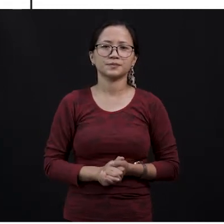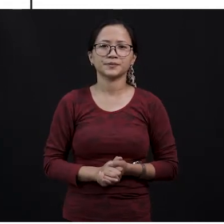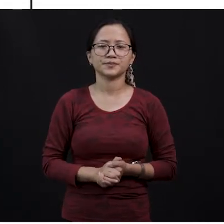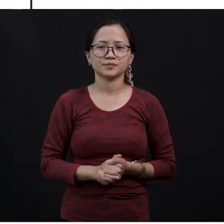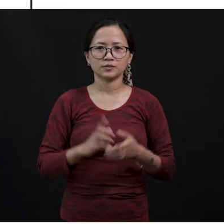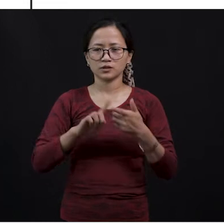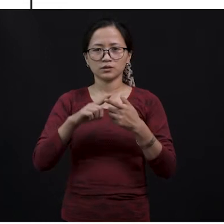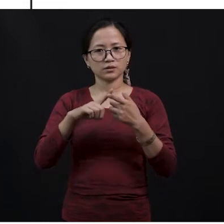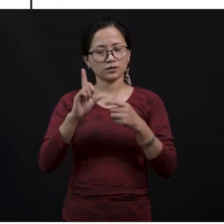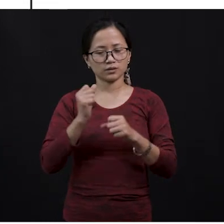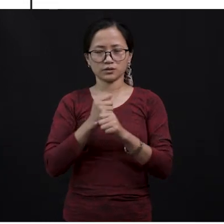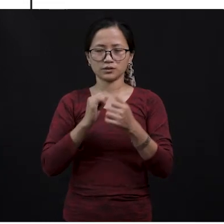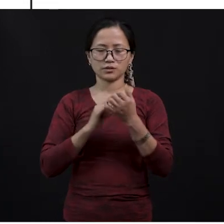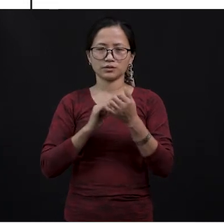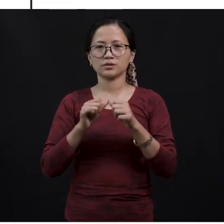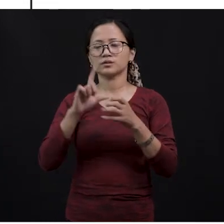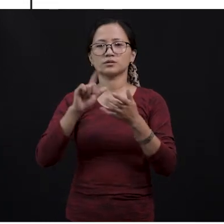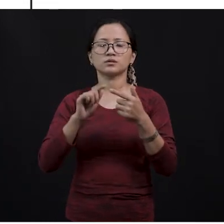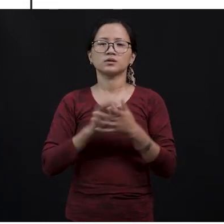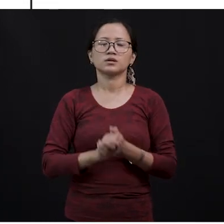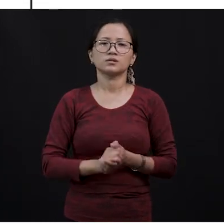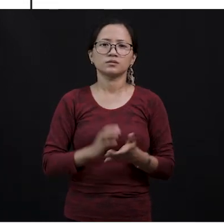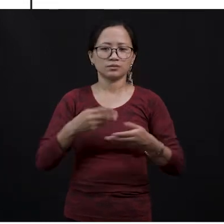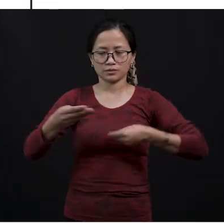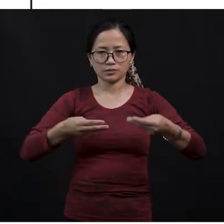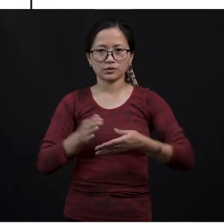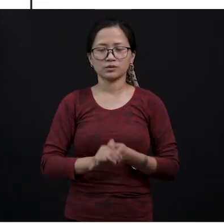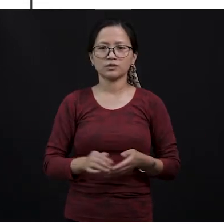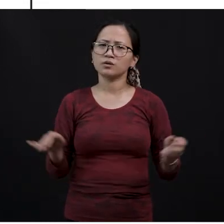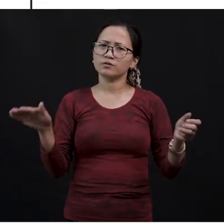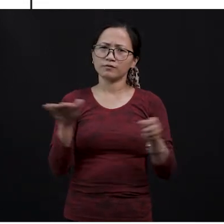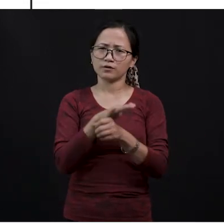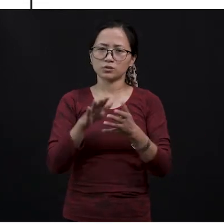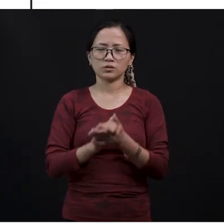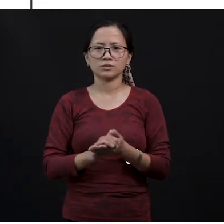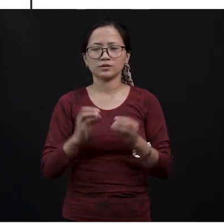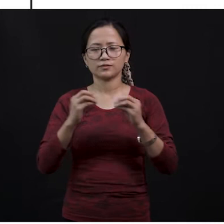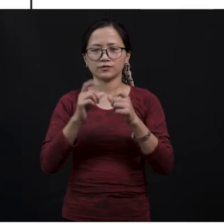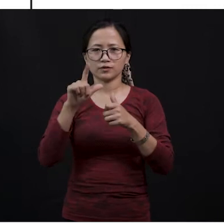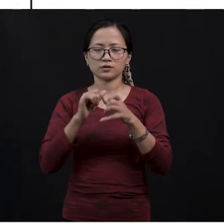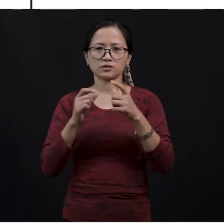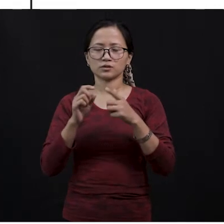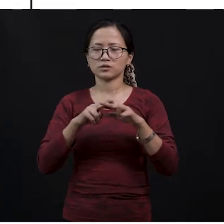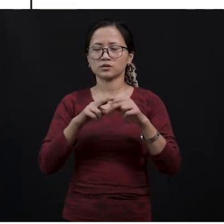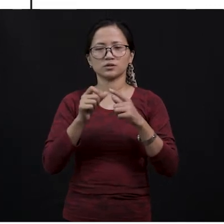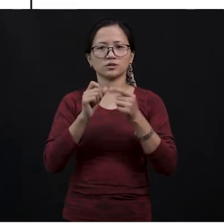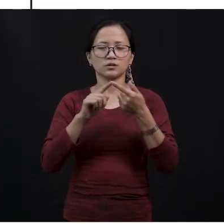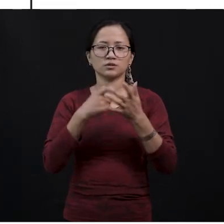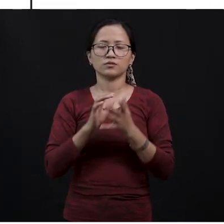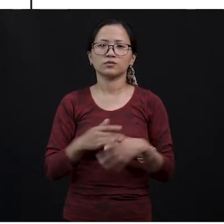So the illegal mining also stopped, but the market by that time was flooded with brass and